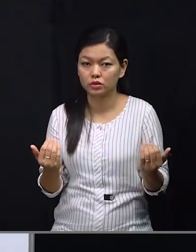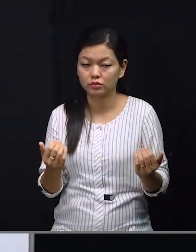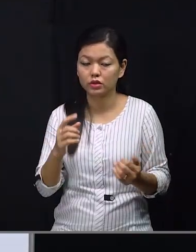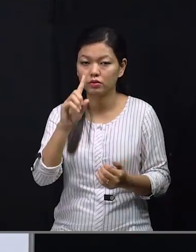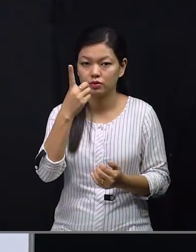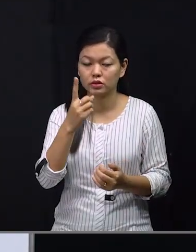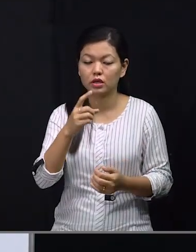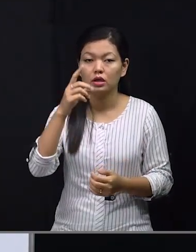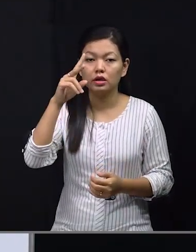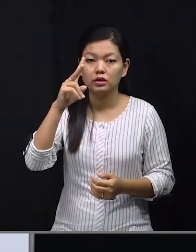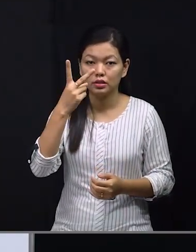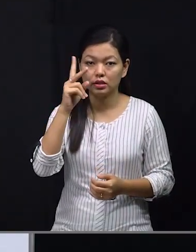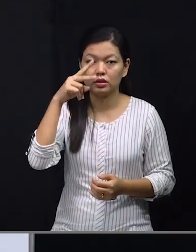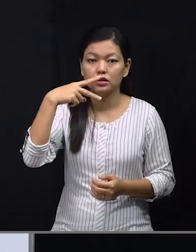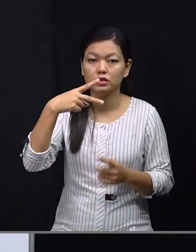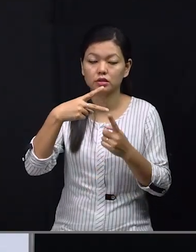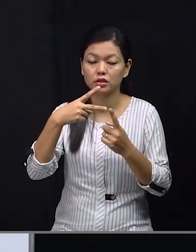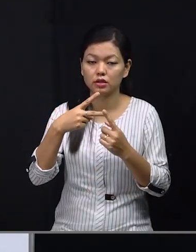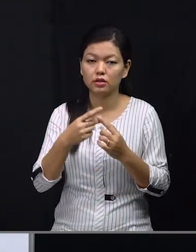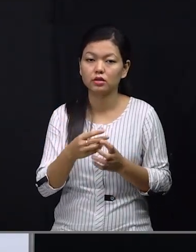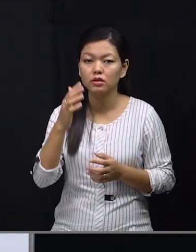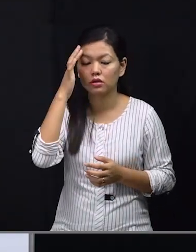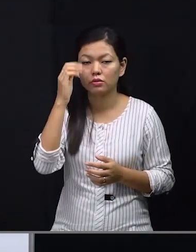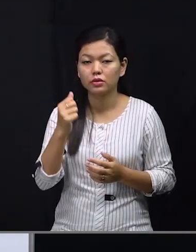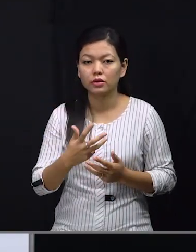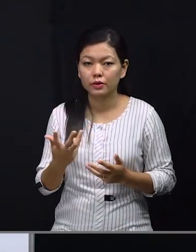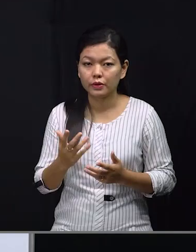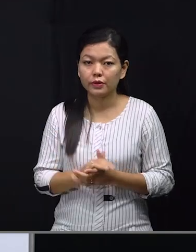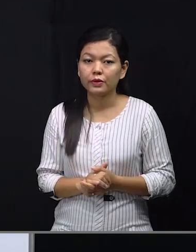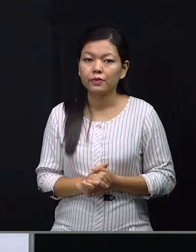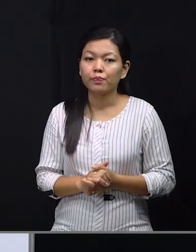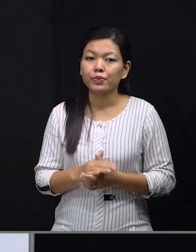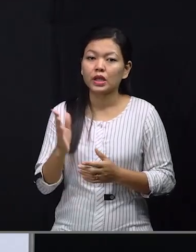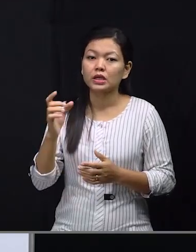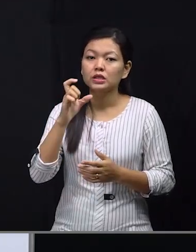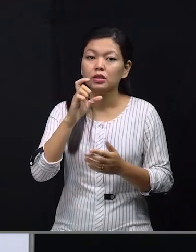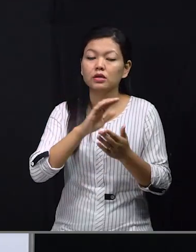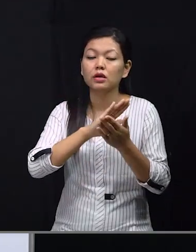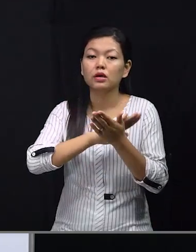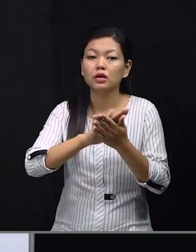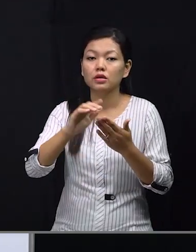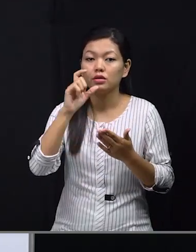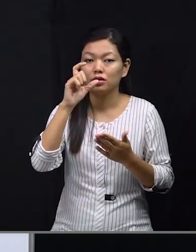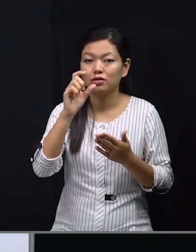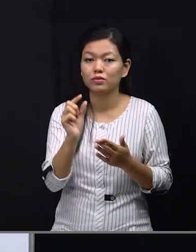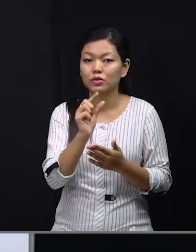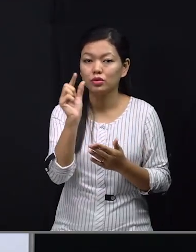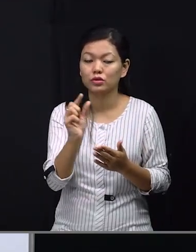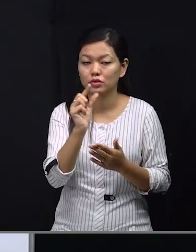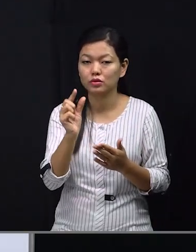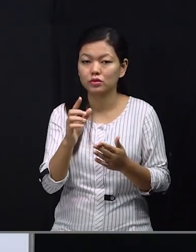point to remember is that using these hydrocarbons we can